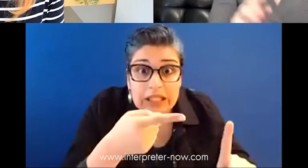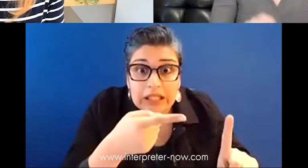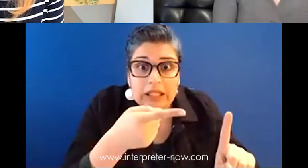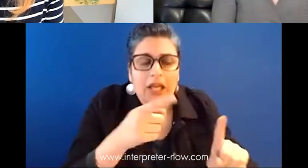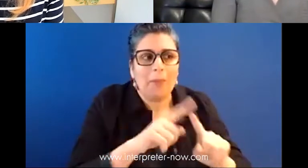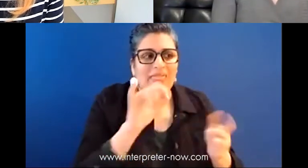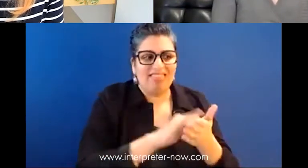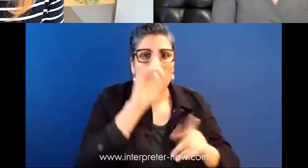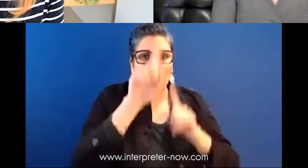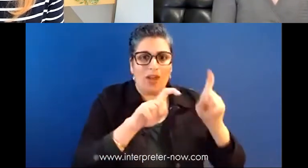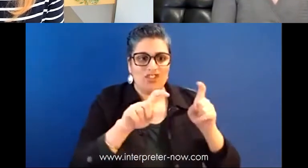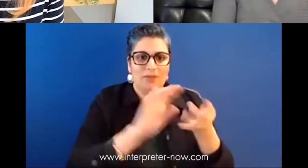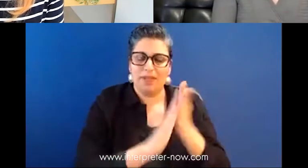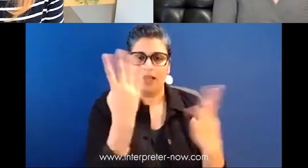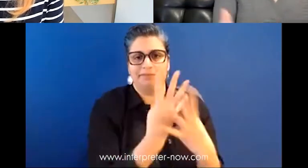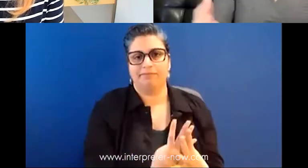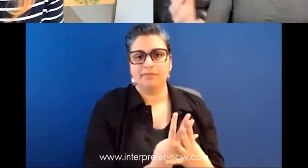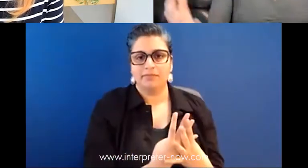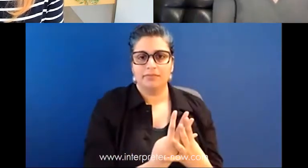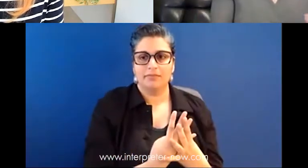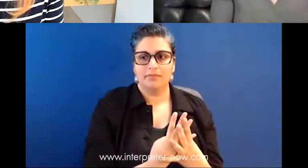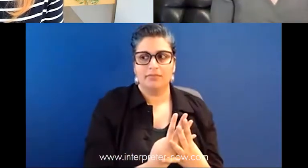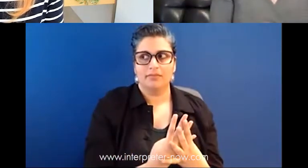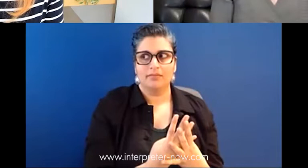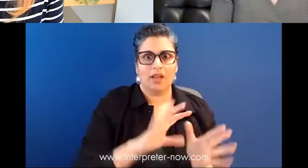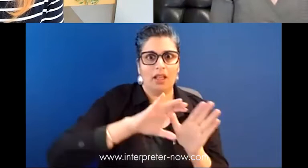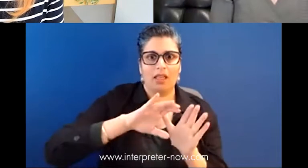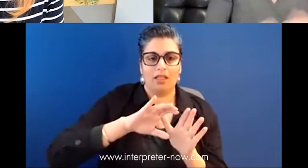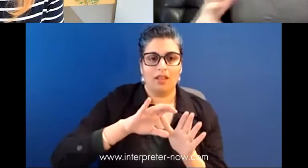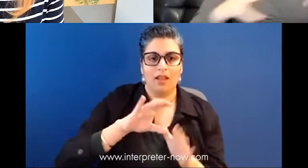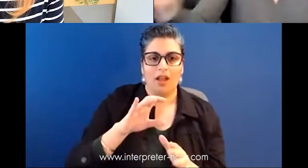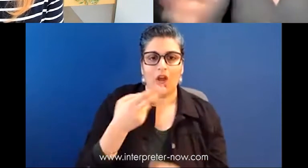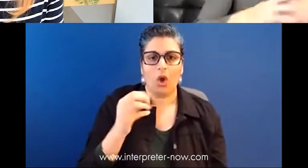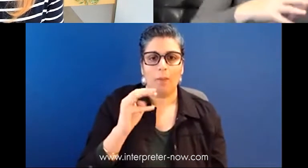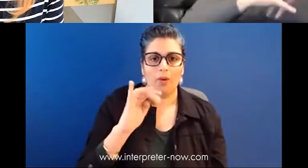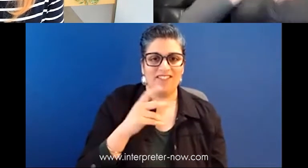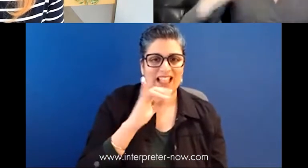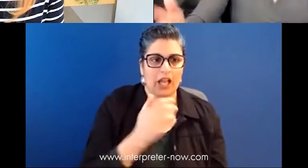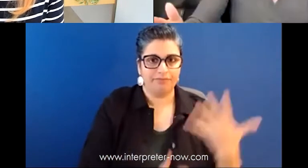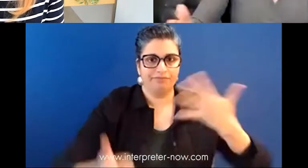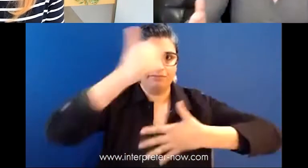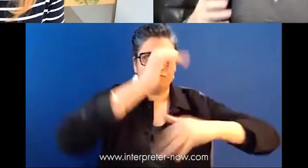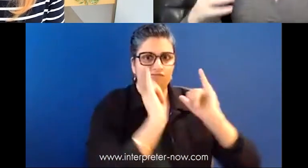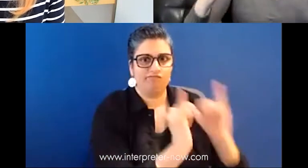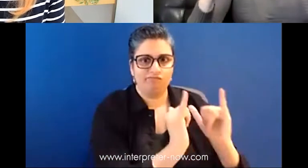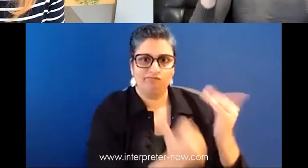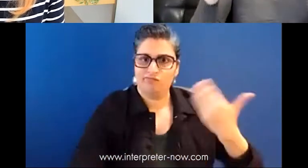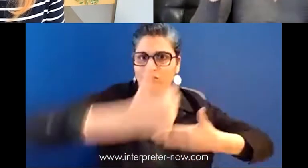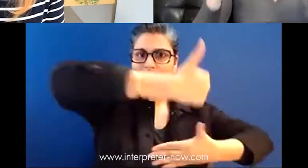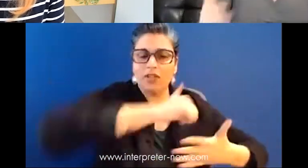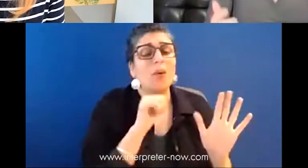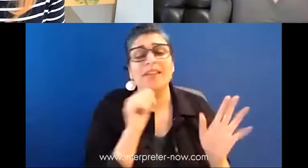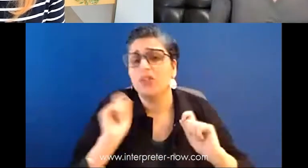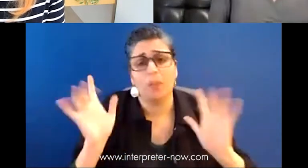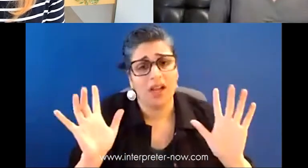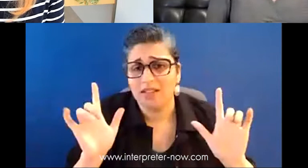you came up with a test that made certain homophilia dominated. So, okay, again, it's not a shock, but I